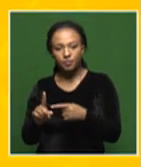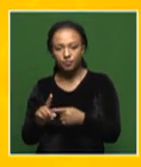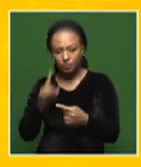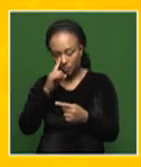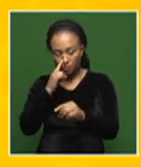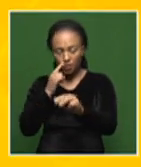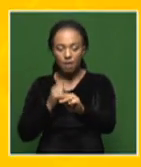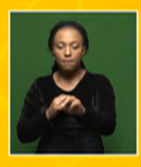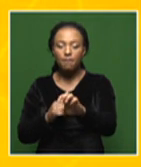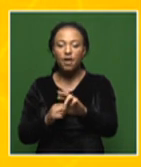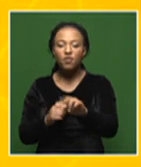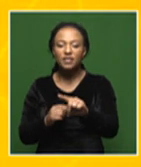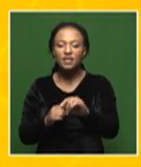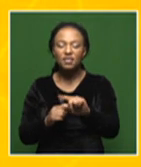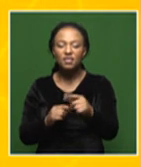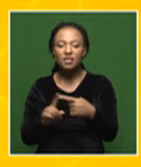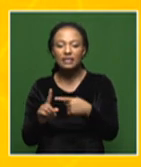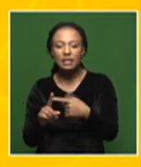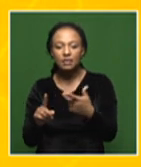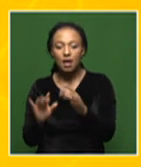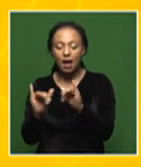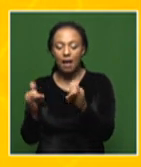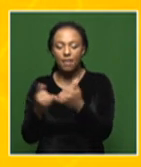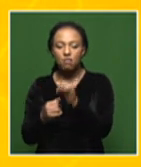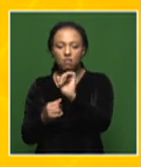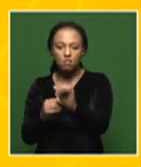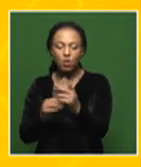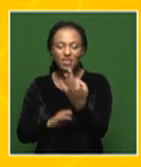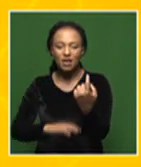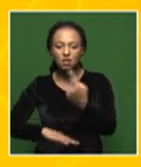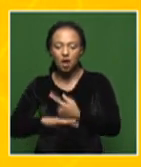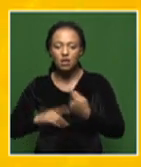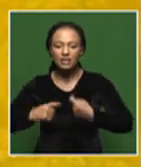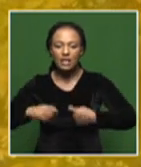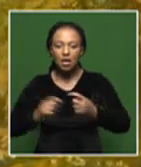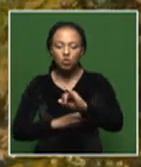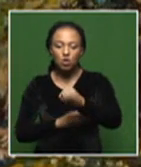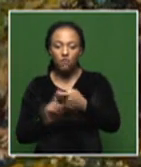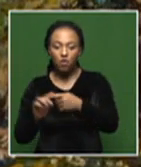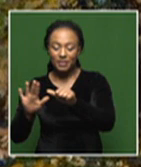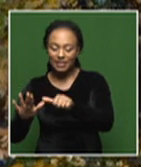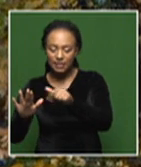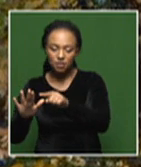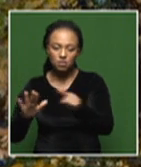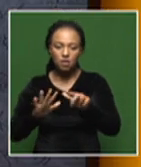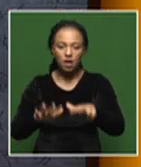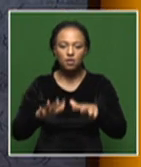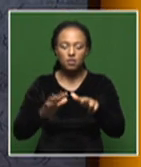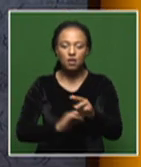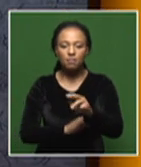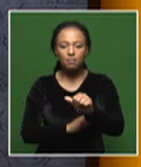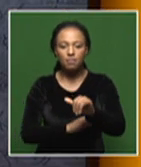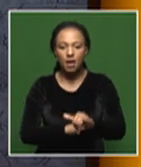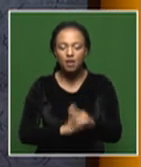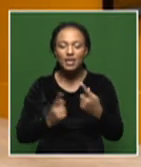specialist, speaking to us about Strauss & Company's 3-day live sale in Johannesburg from the 16th to the 18th of May. The sale will